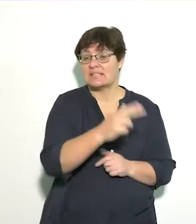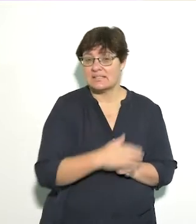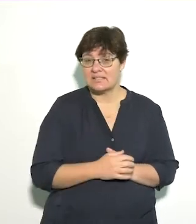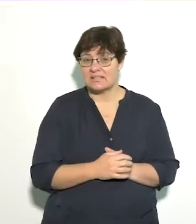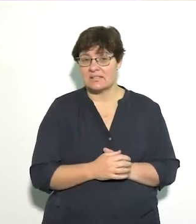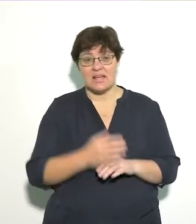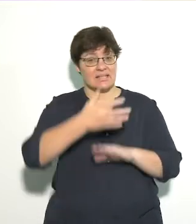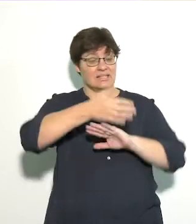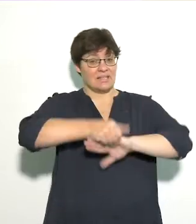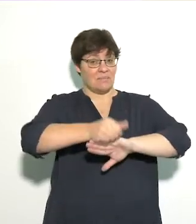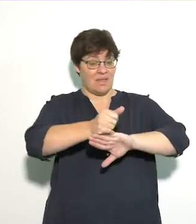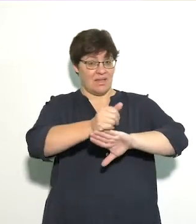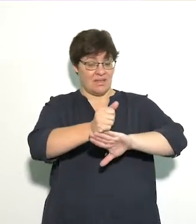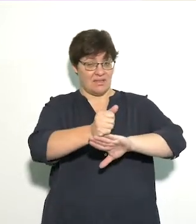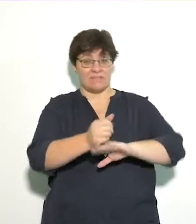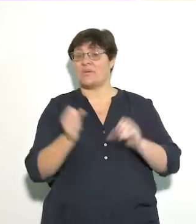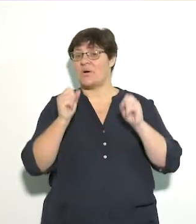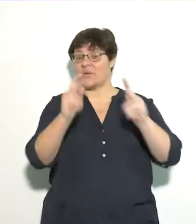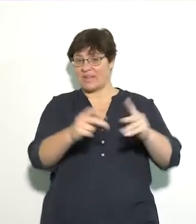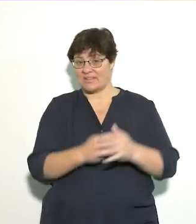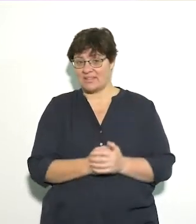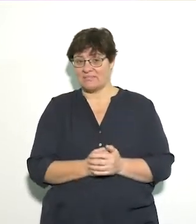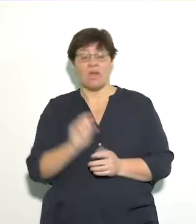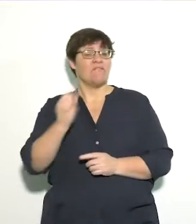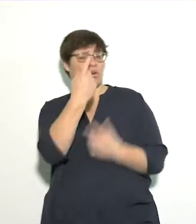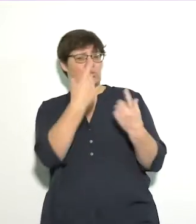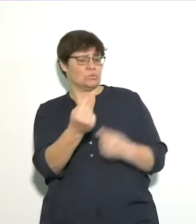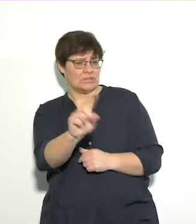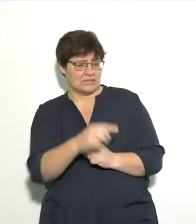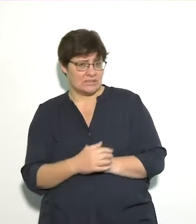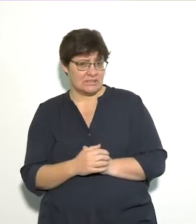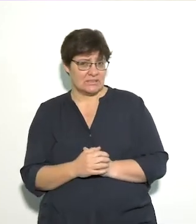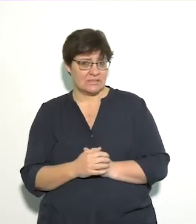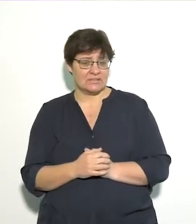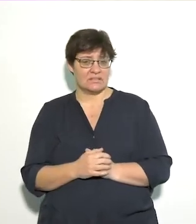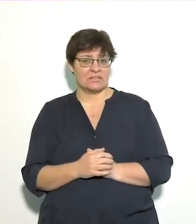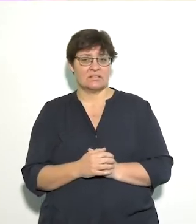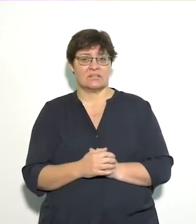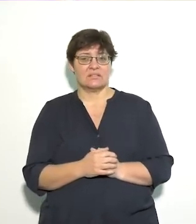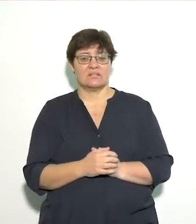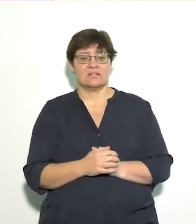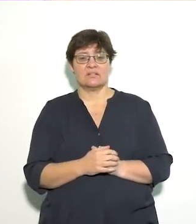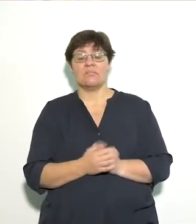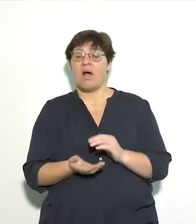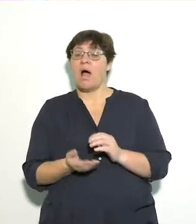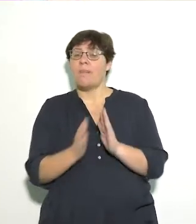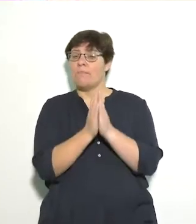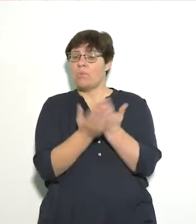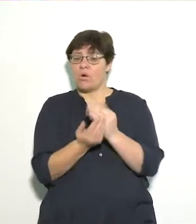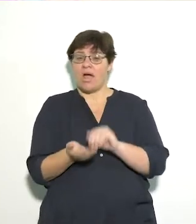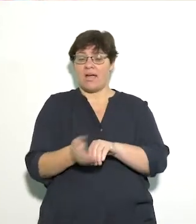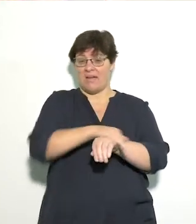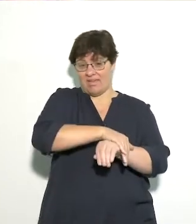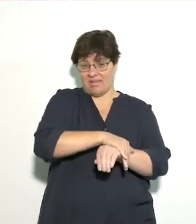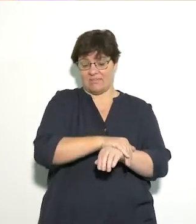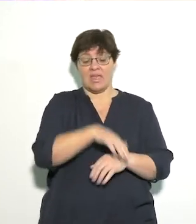scissors, and a stapler. Okay, so what are we going to do first? We are going to make a cover for the book.